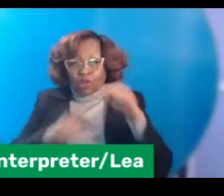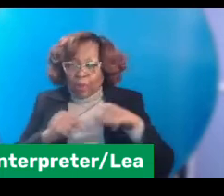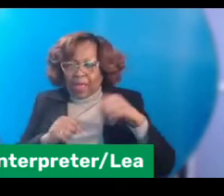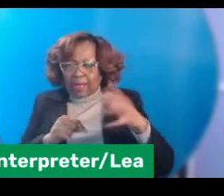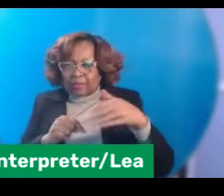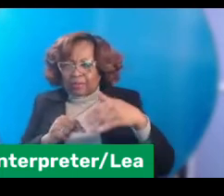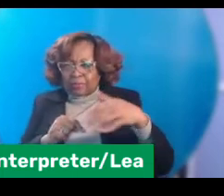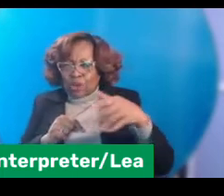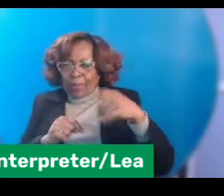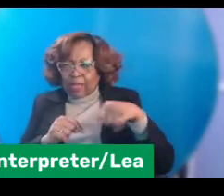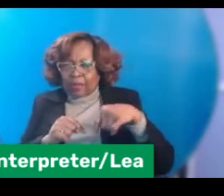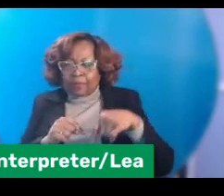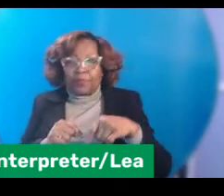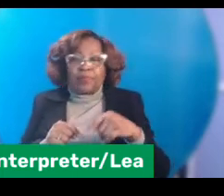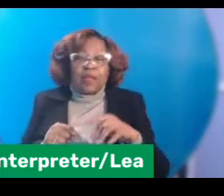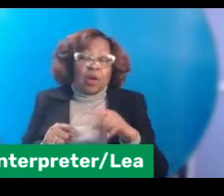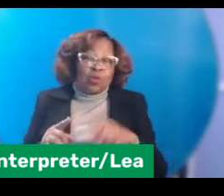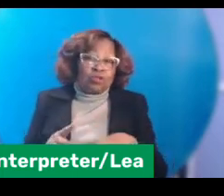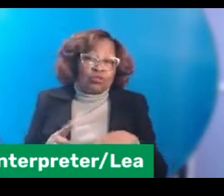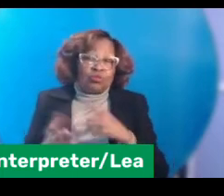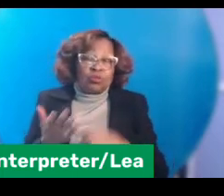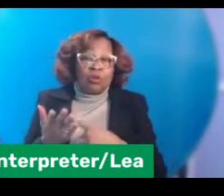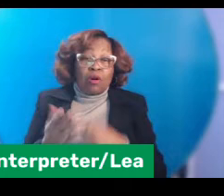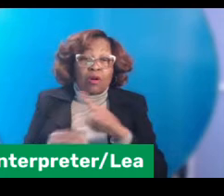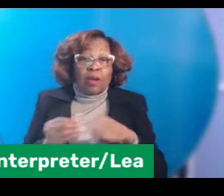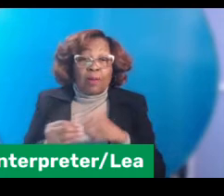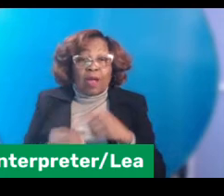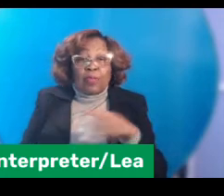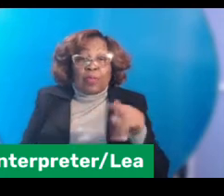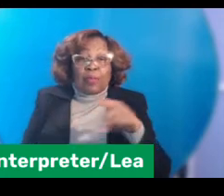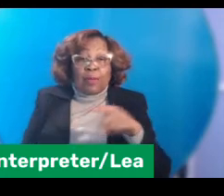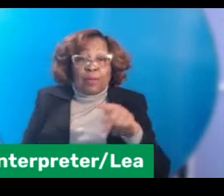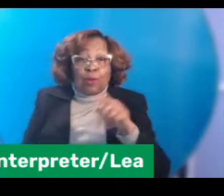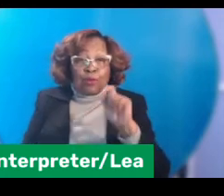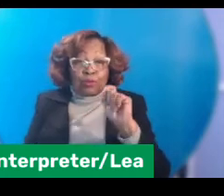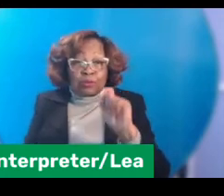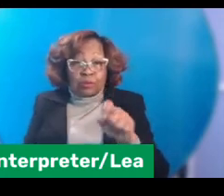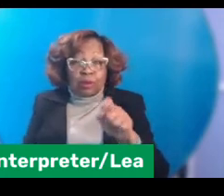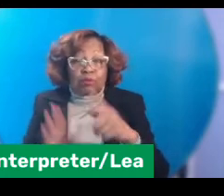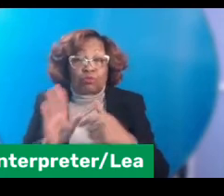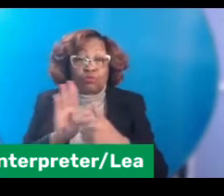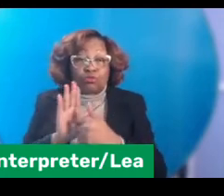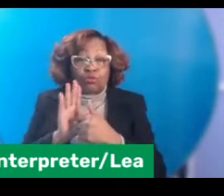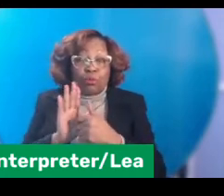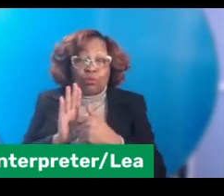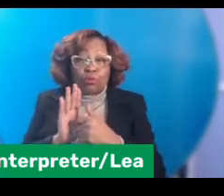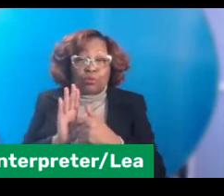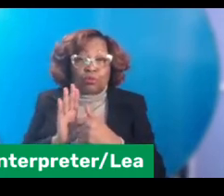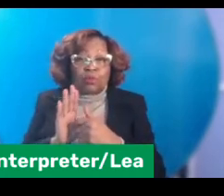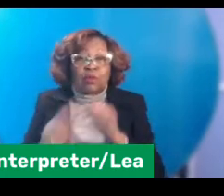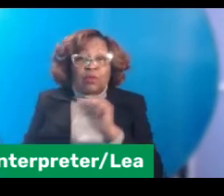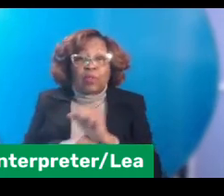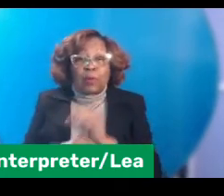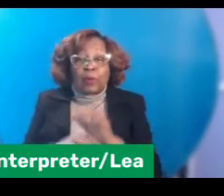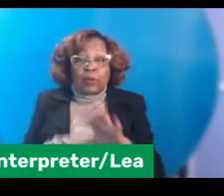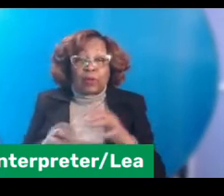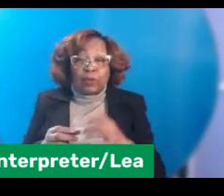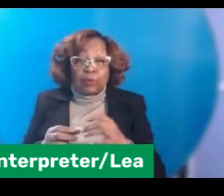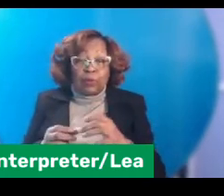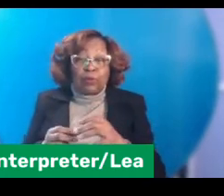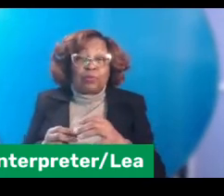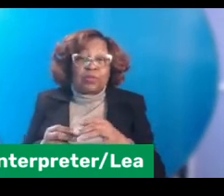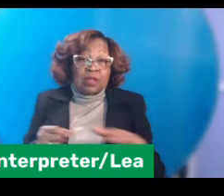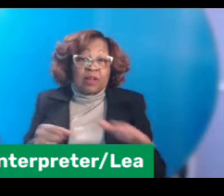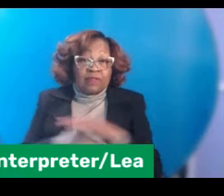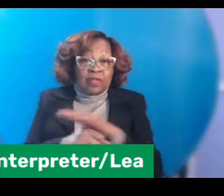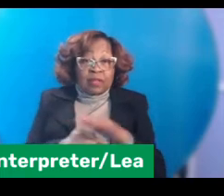Cindy, highlight how the little purple dots here on this map show the working group filling in the